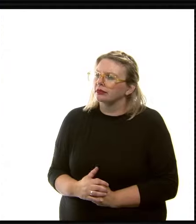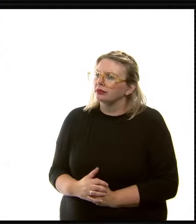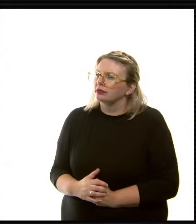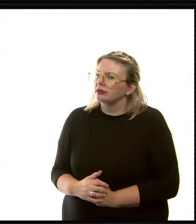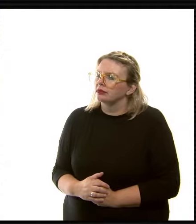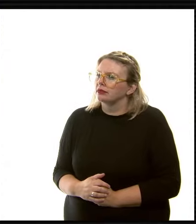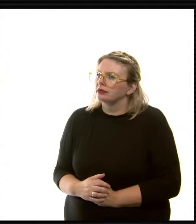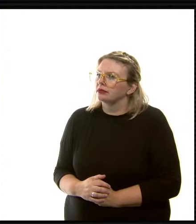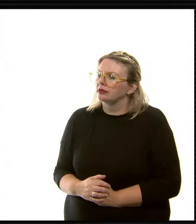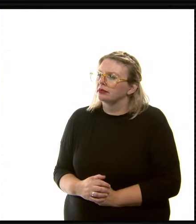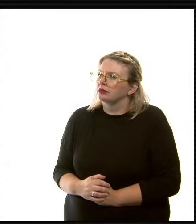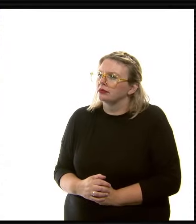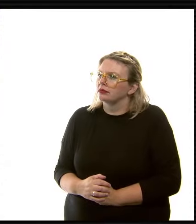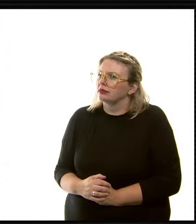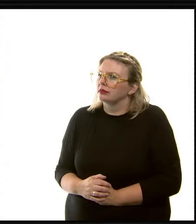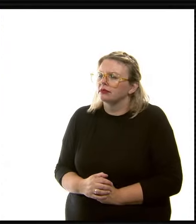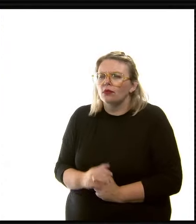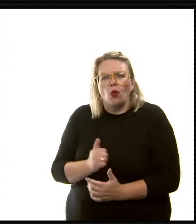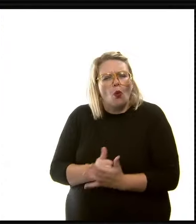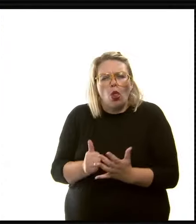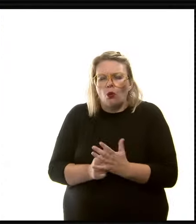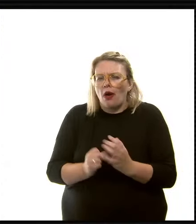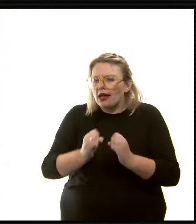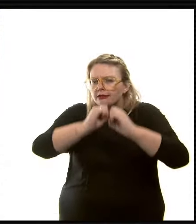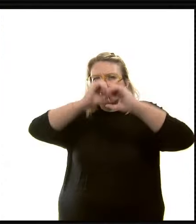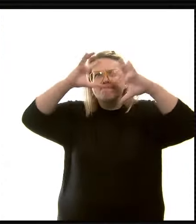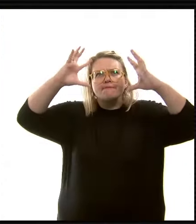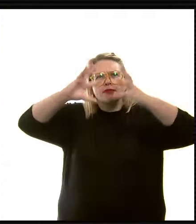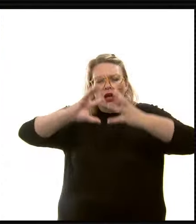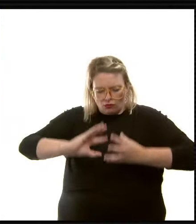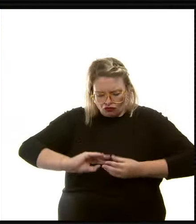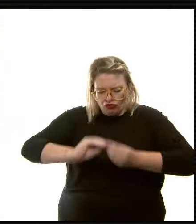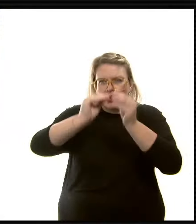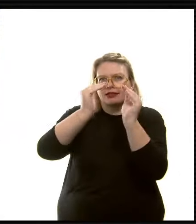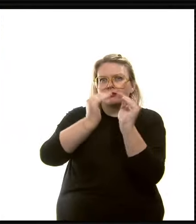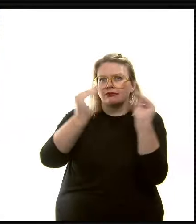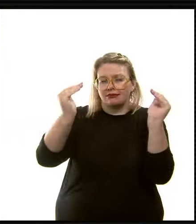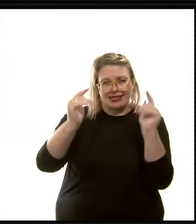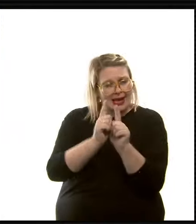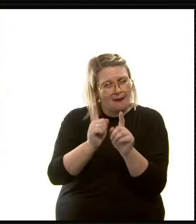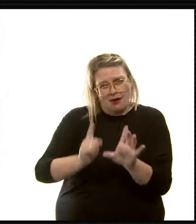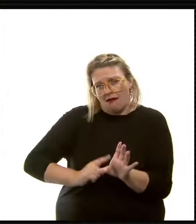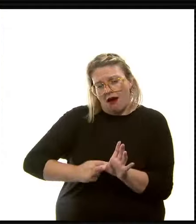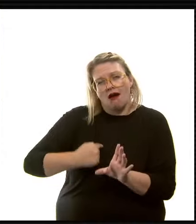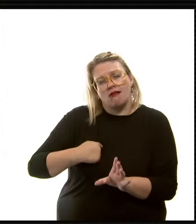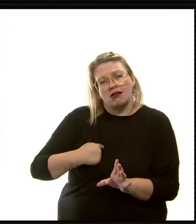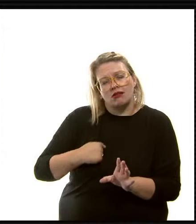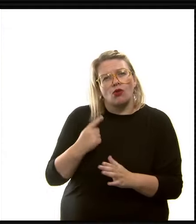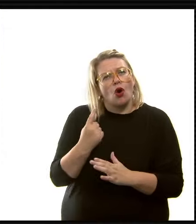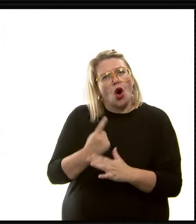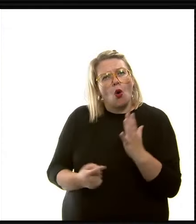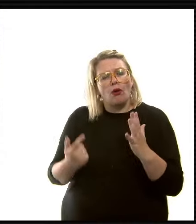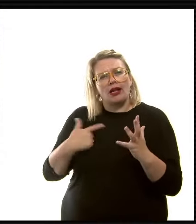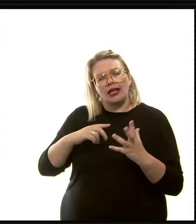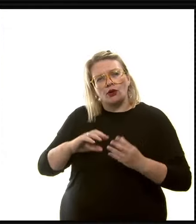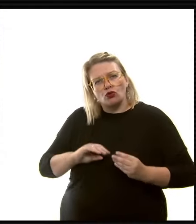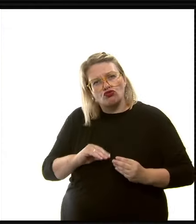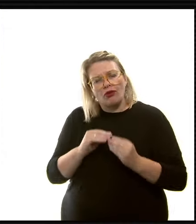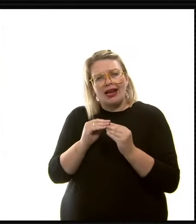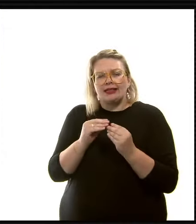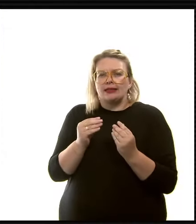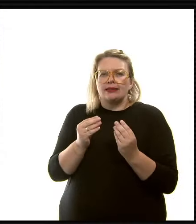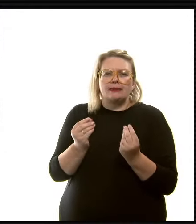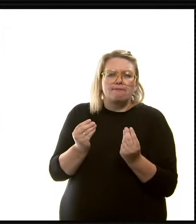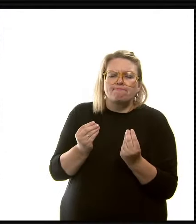I've always been a world builder, even when I was very young. It wasn't just about creating a vehicle